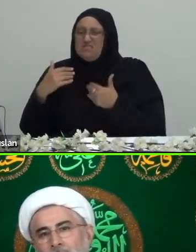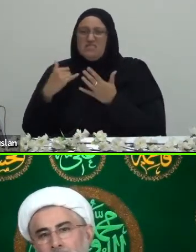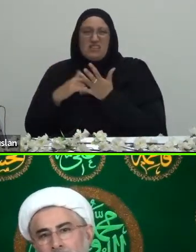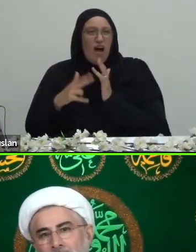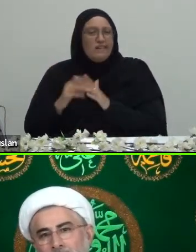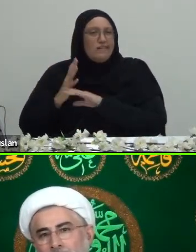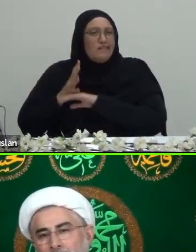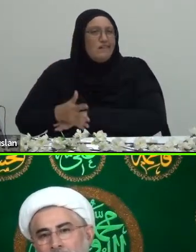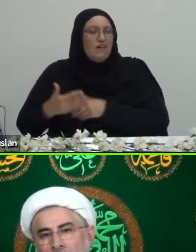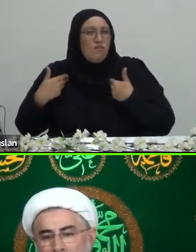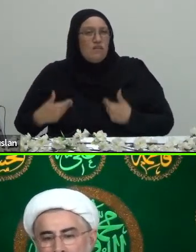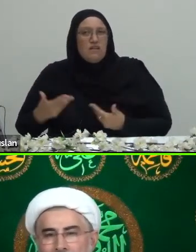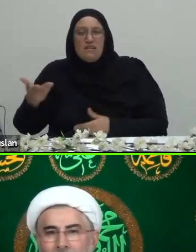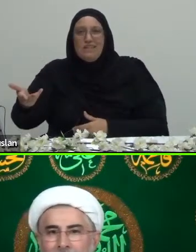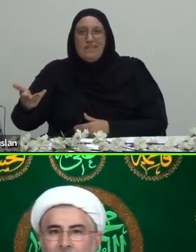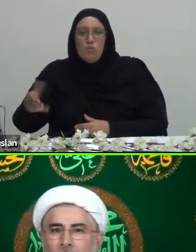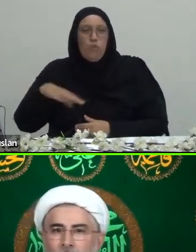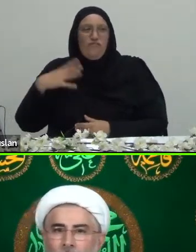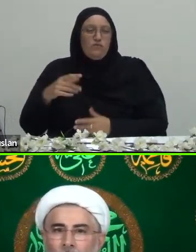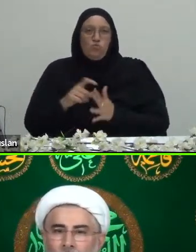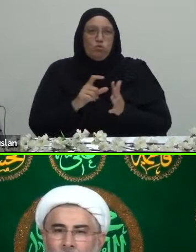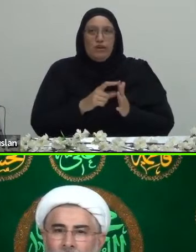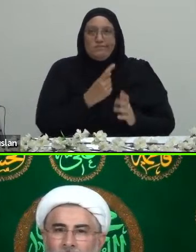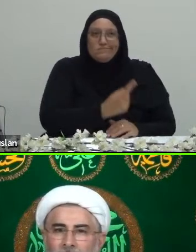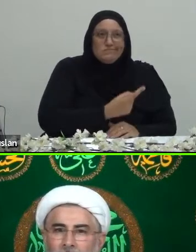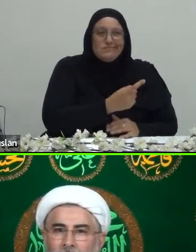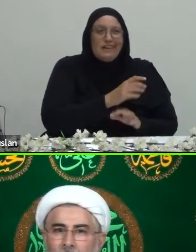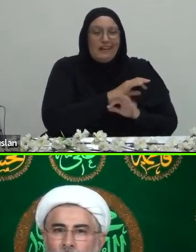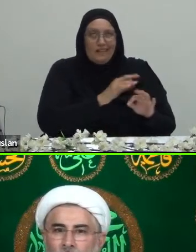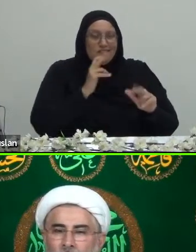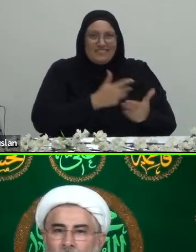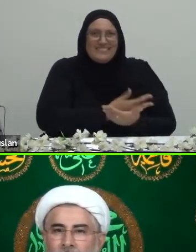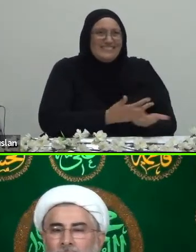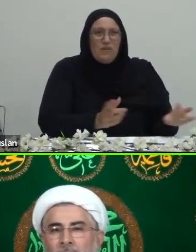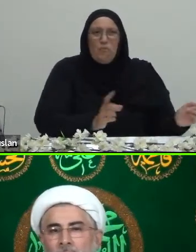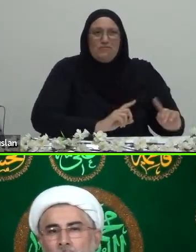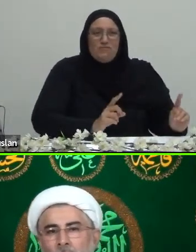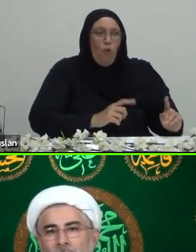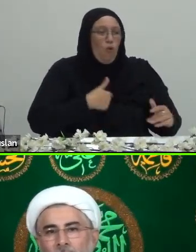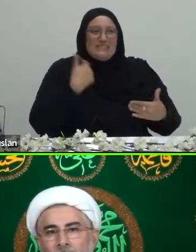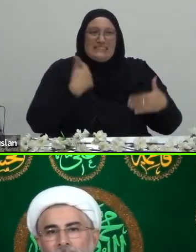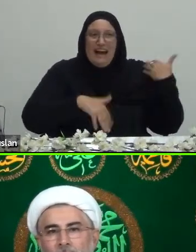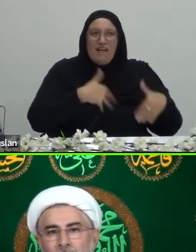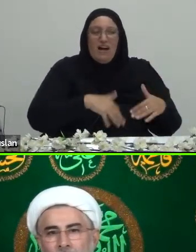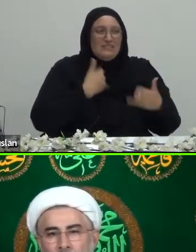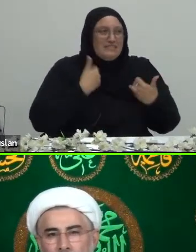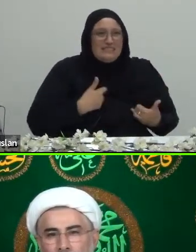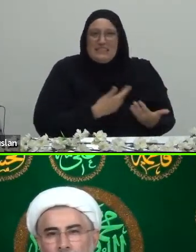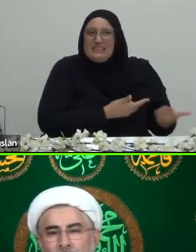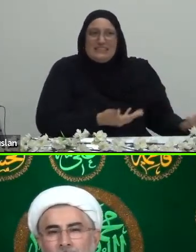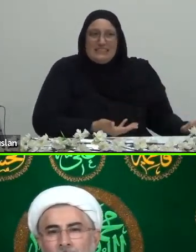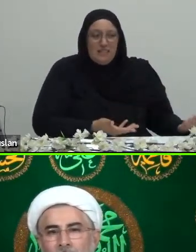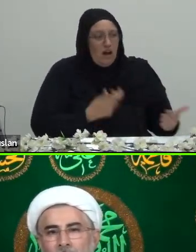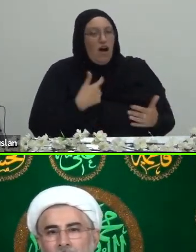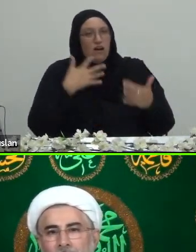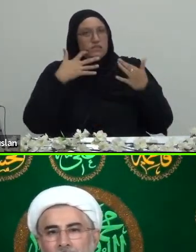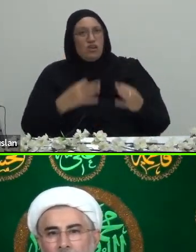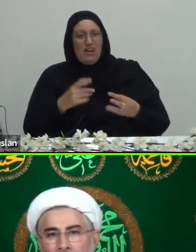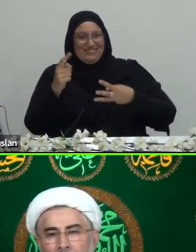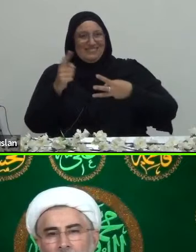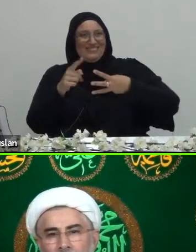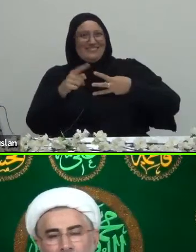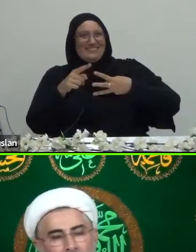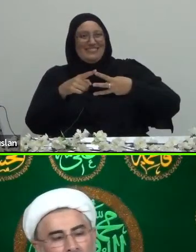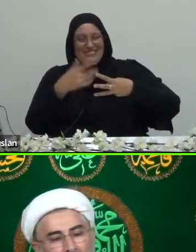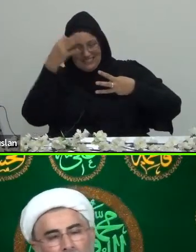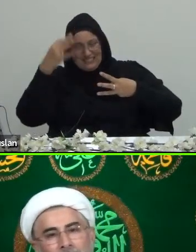it to me to decide, because every individual knows about their family situation better. So if I'm distributing my estate in